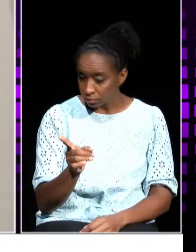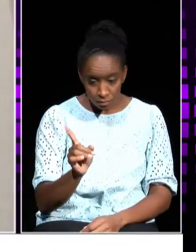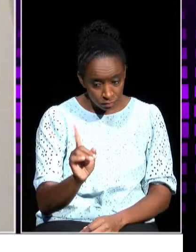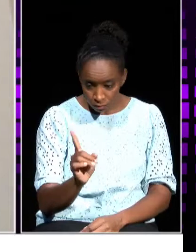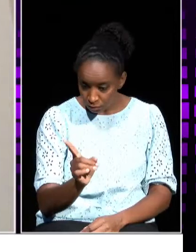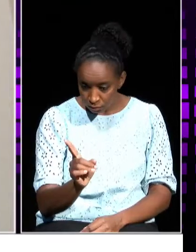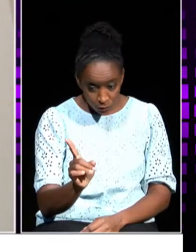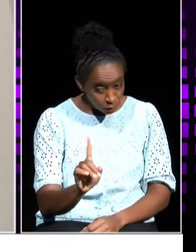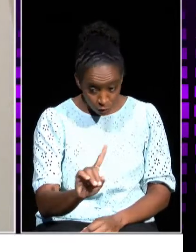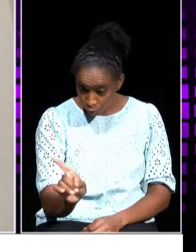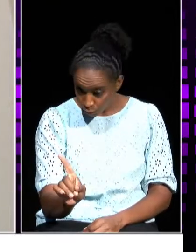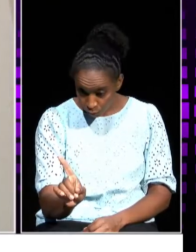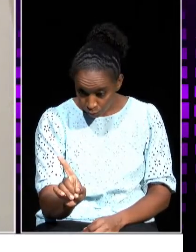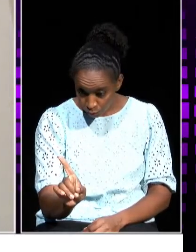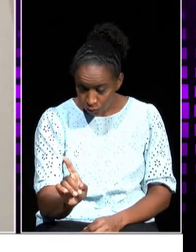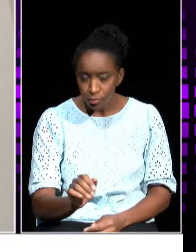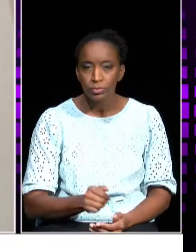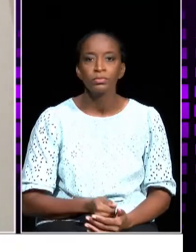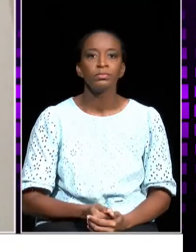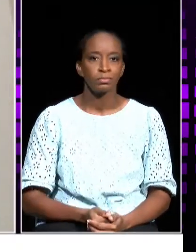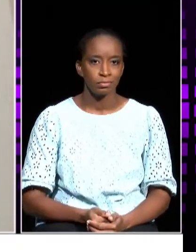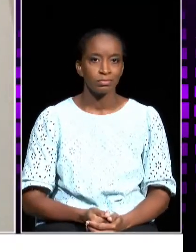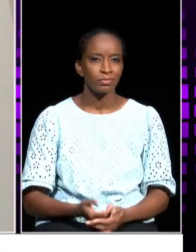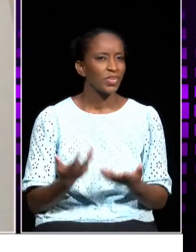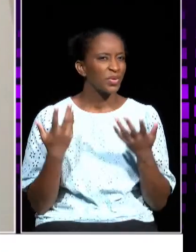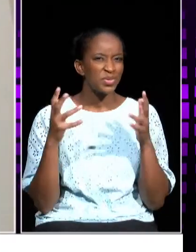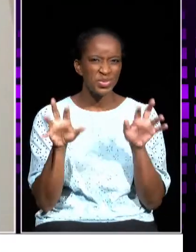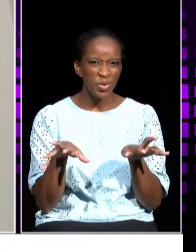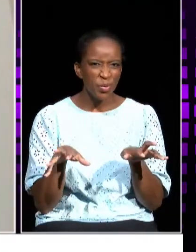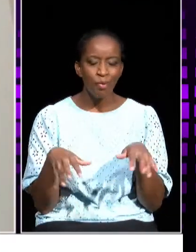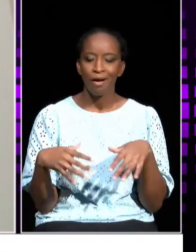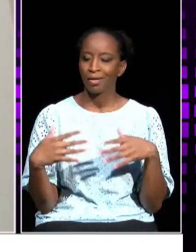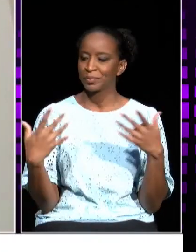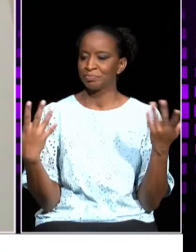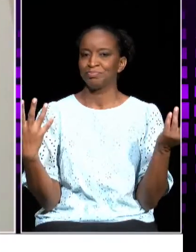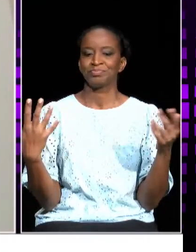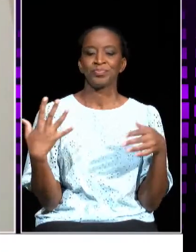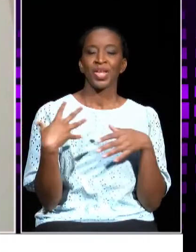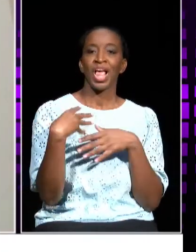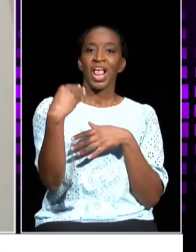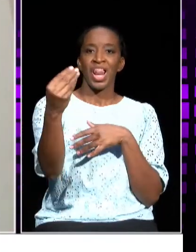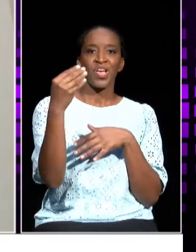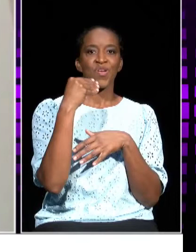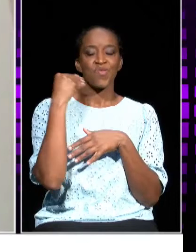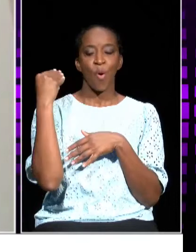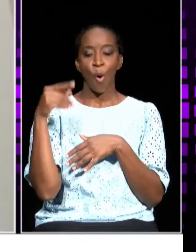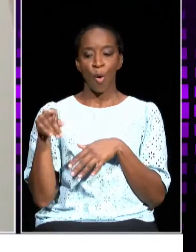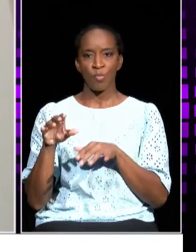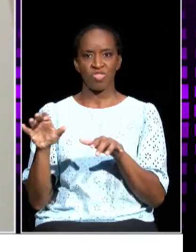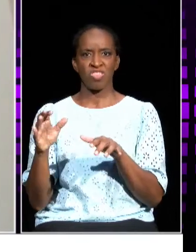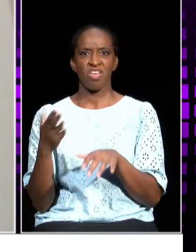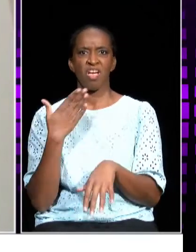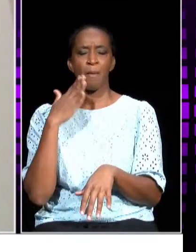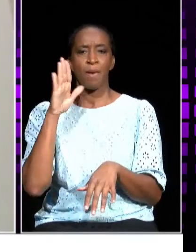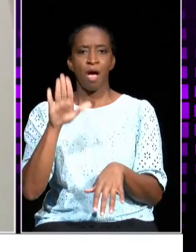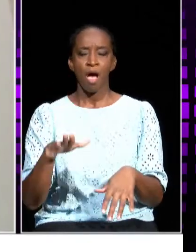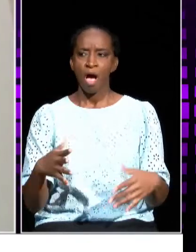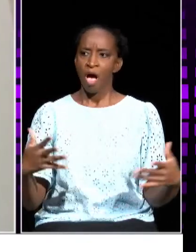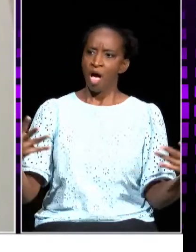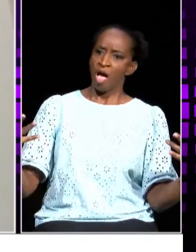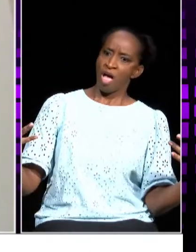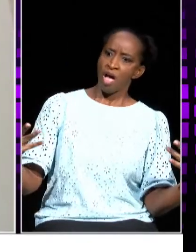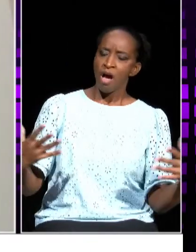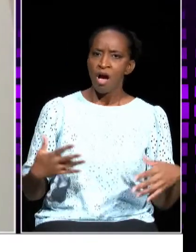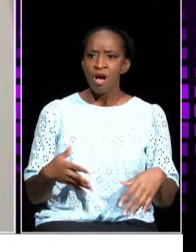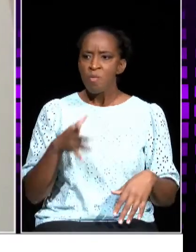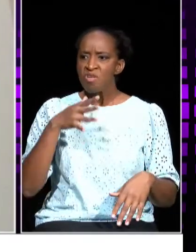bad decision or wrong choice in a public forum, and the parent wants to, as Bayesians would say, kill the